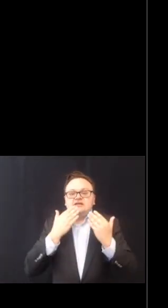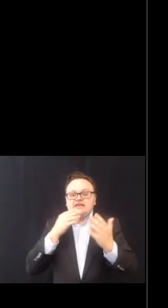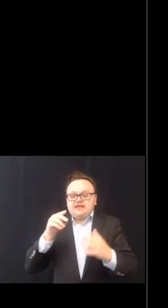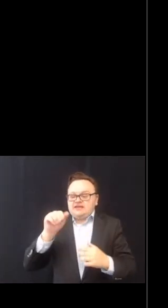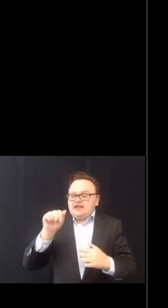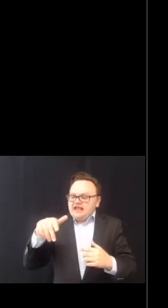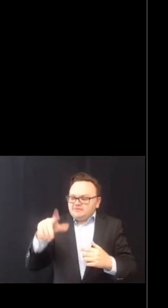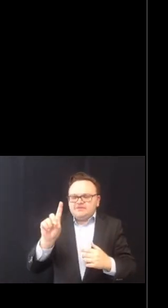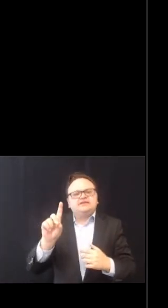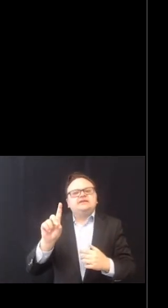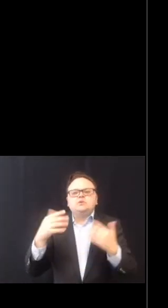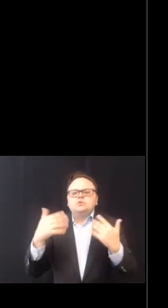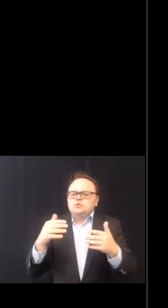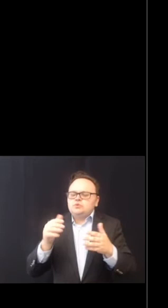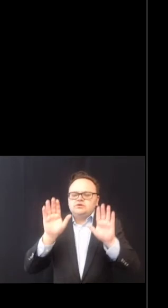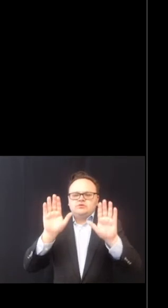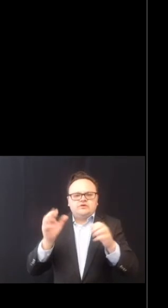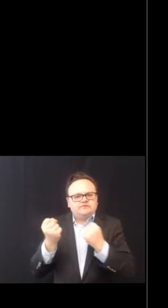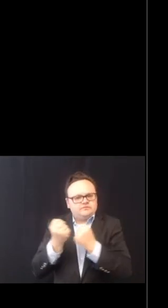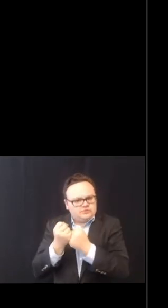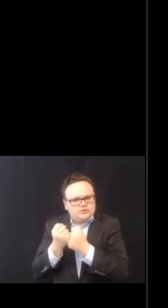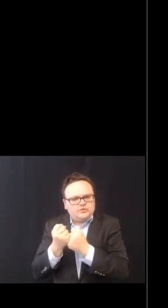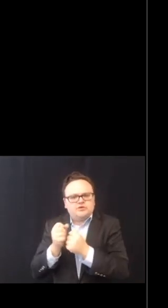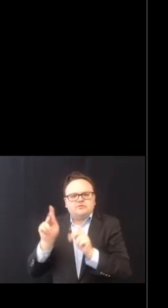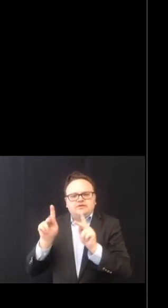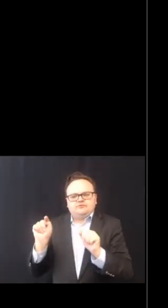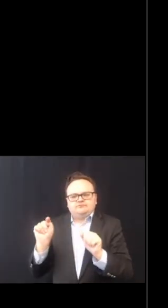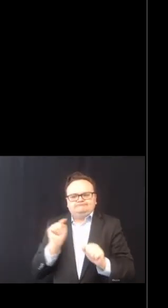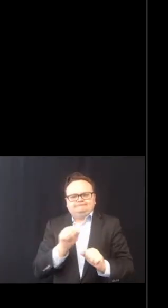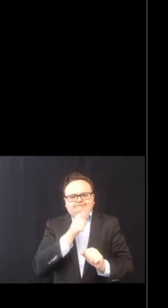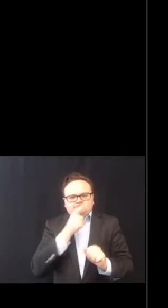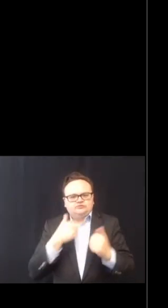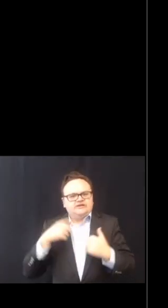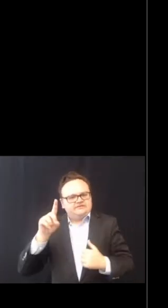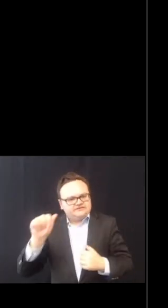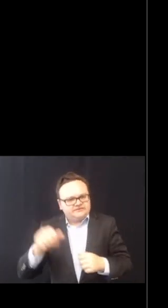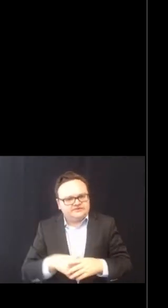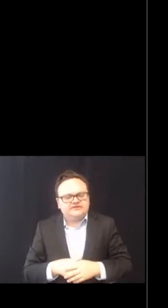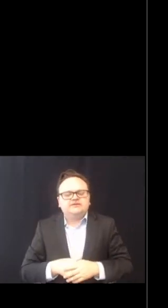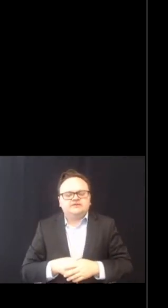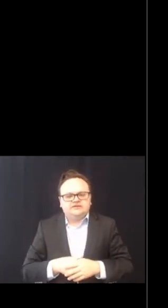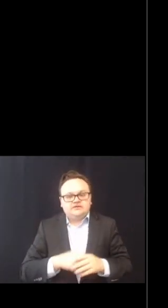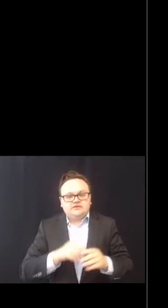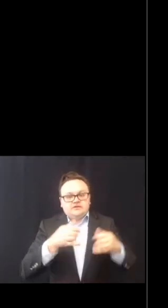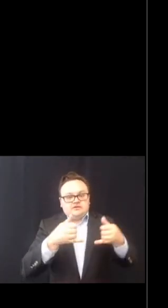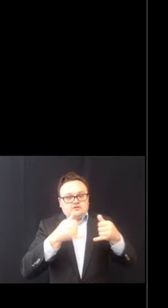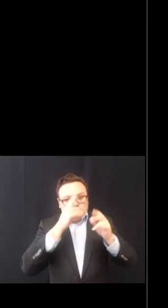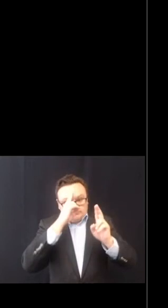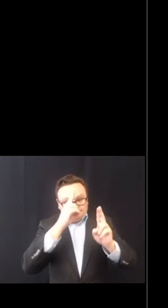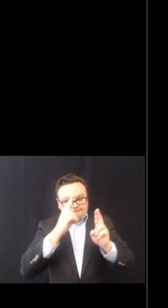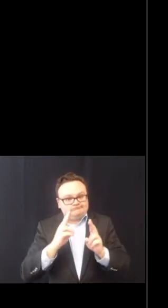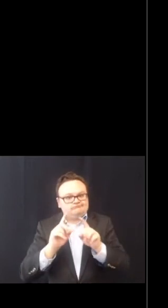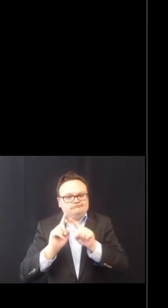do. I think that this is a great cause, and I think that this is a great honor that you can give out to different restaurants to